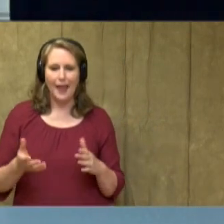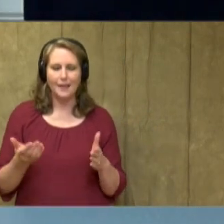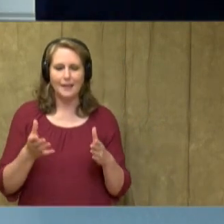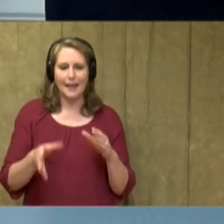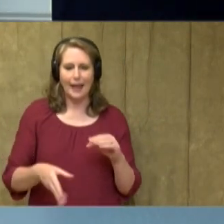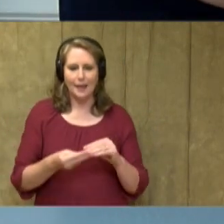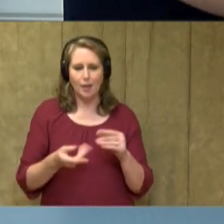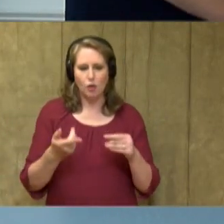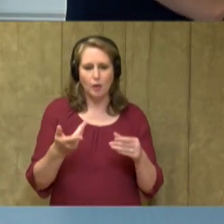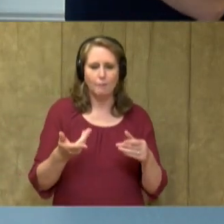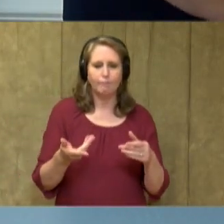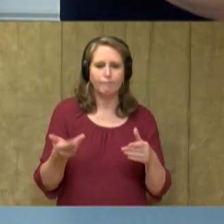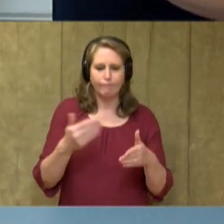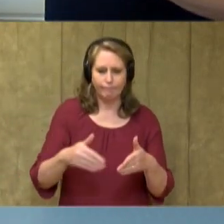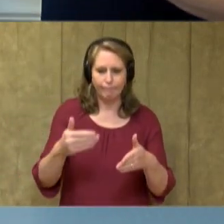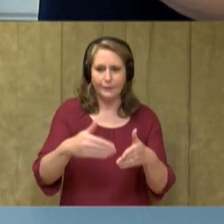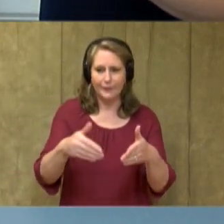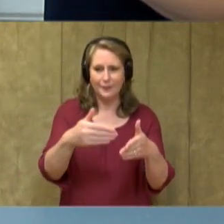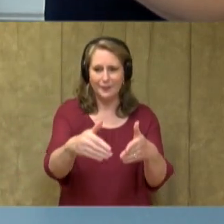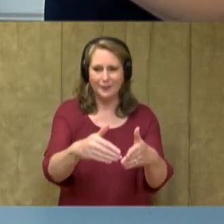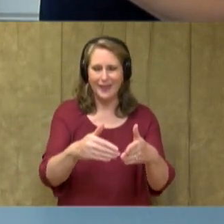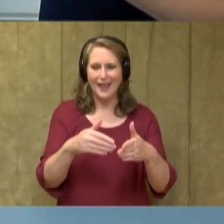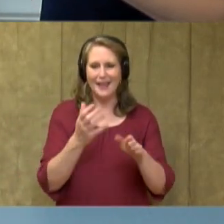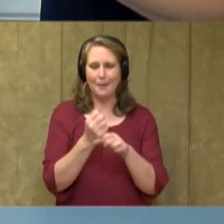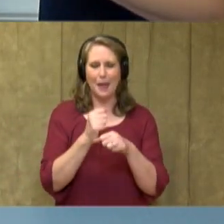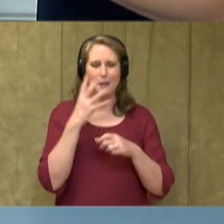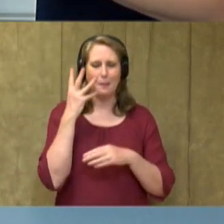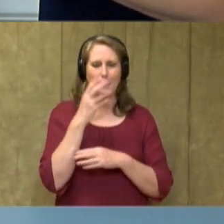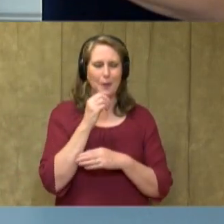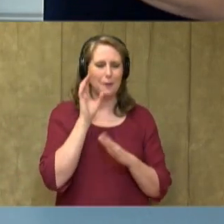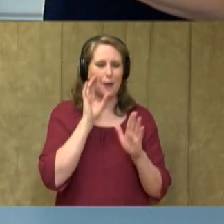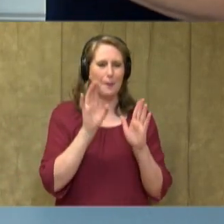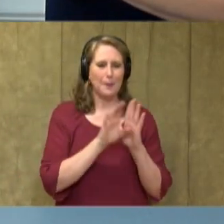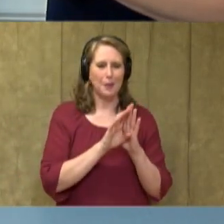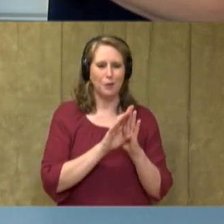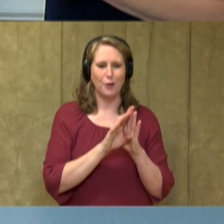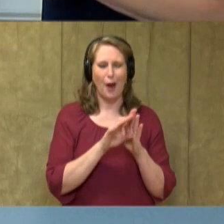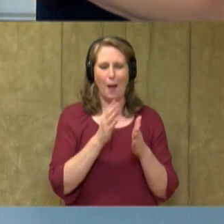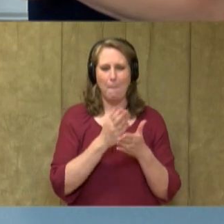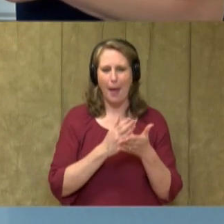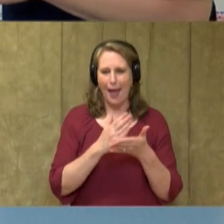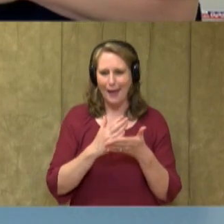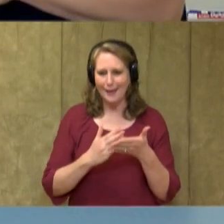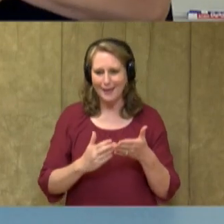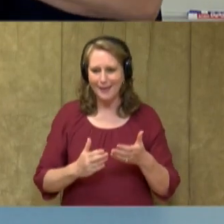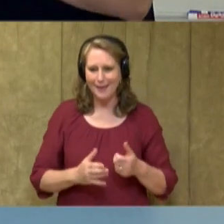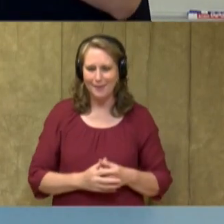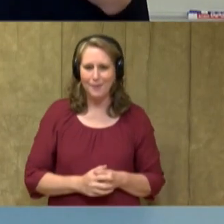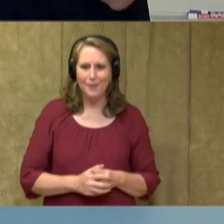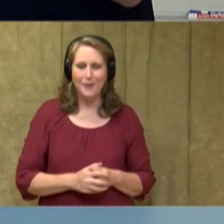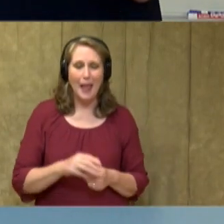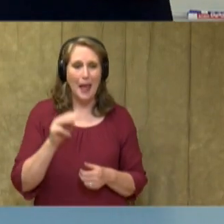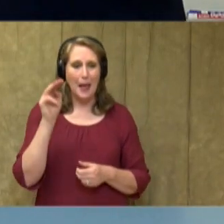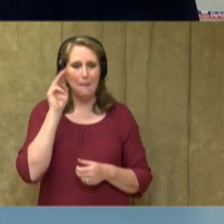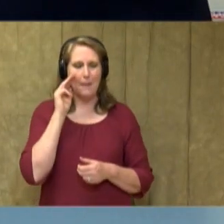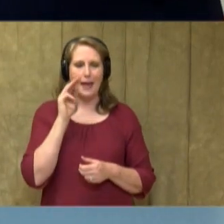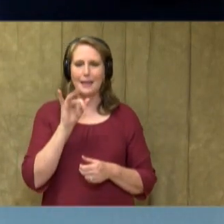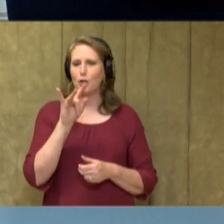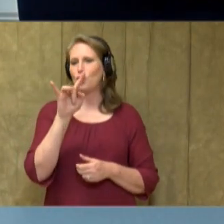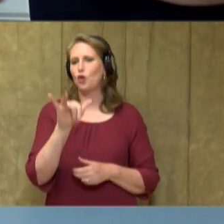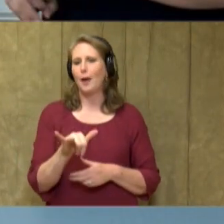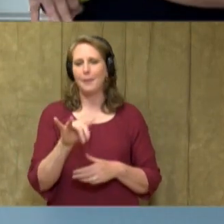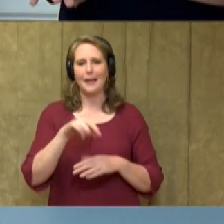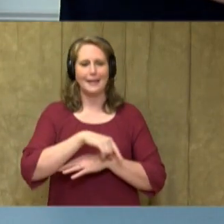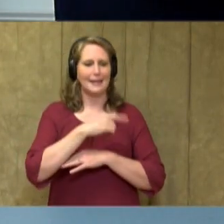addition sentence for our beautiful array of pistachio pies. Matthew's yummy day